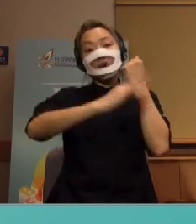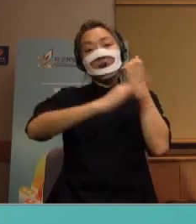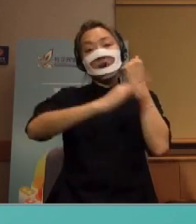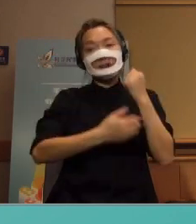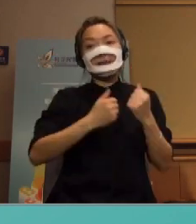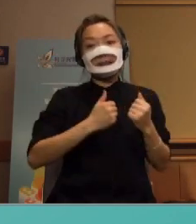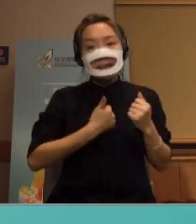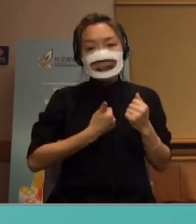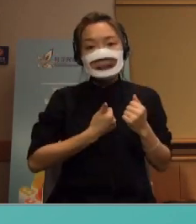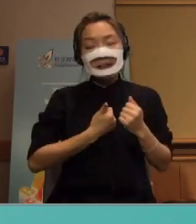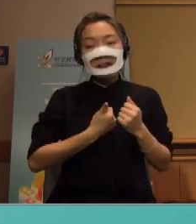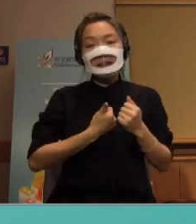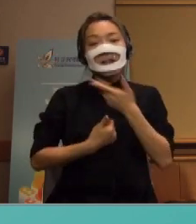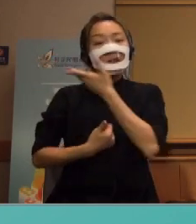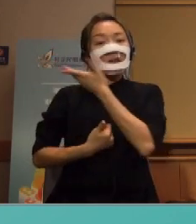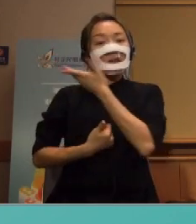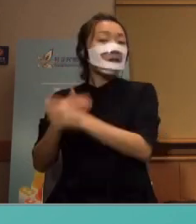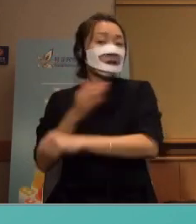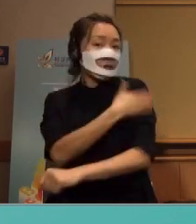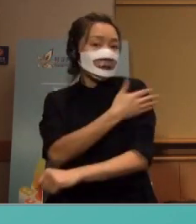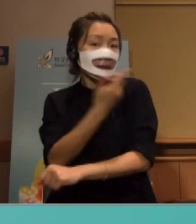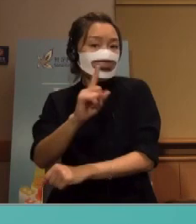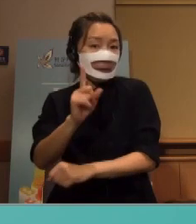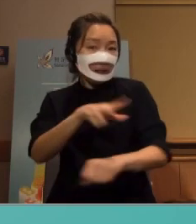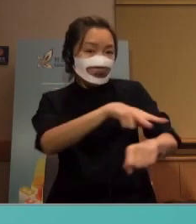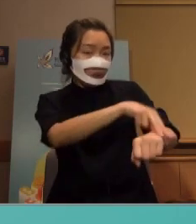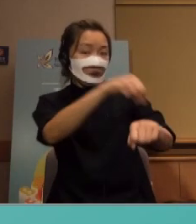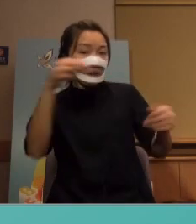the Metaverse and Web3 concept to the legal industry.